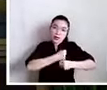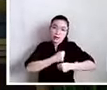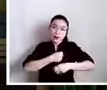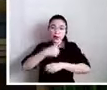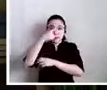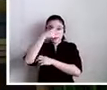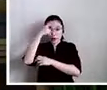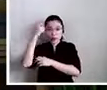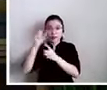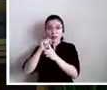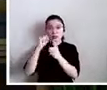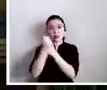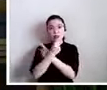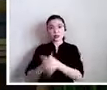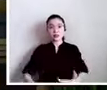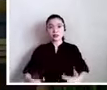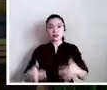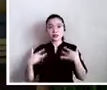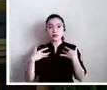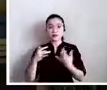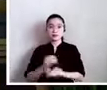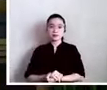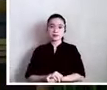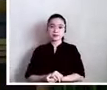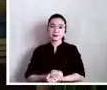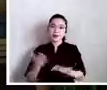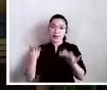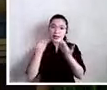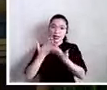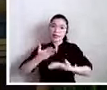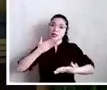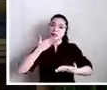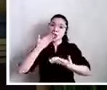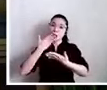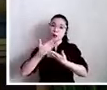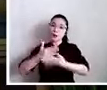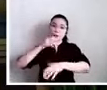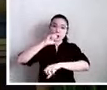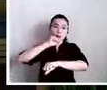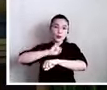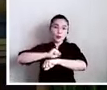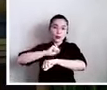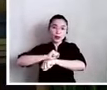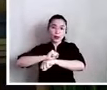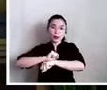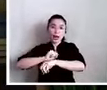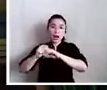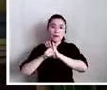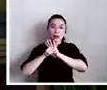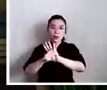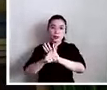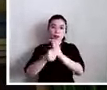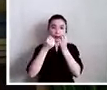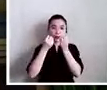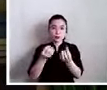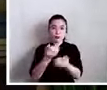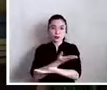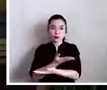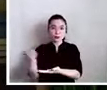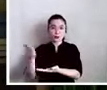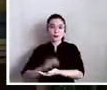life. These good works are being expressed to many kinds of